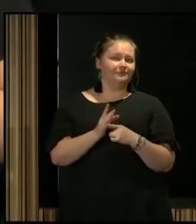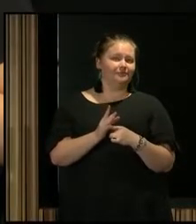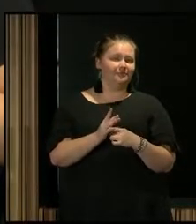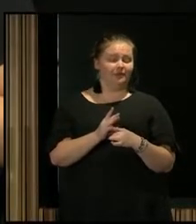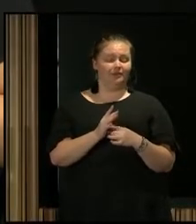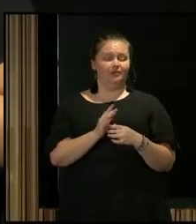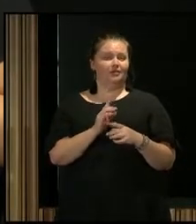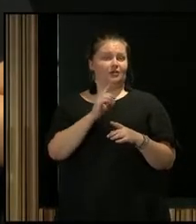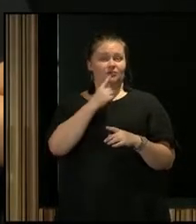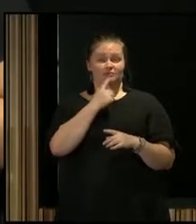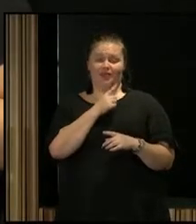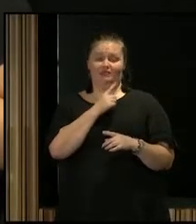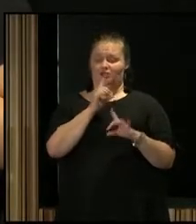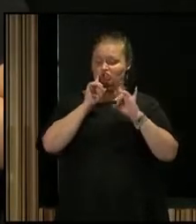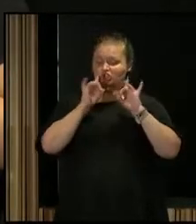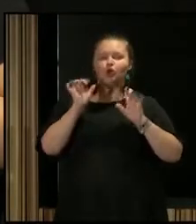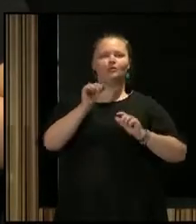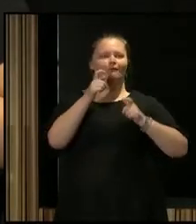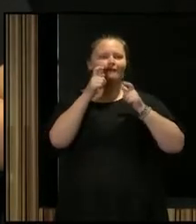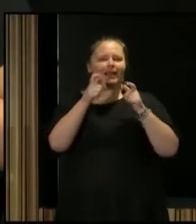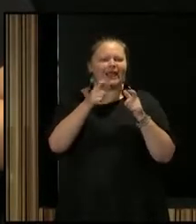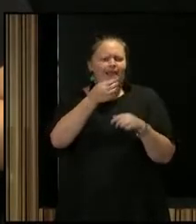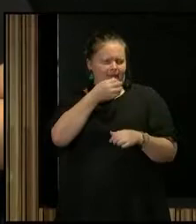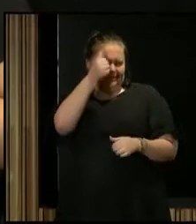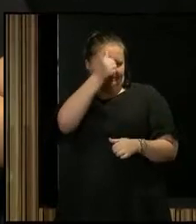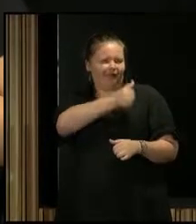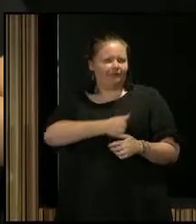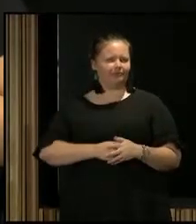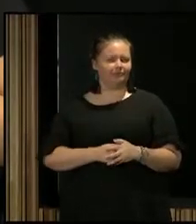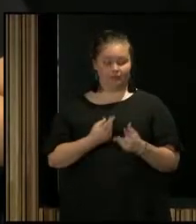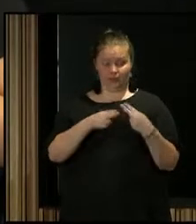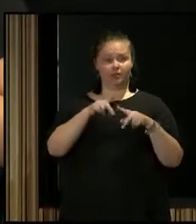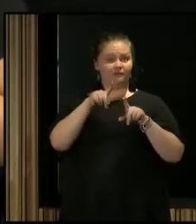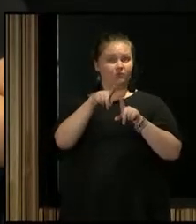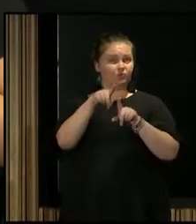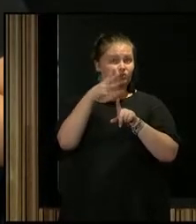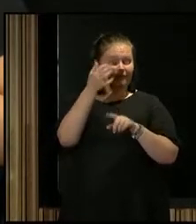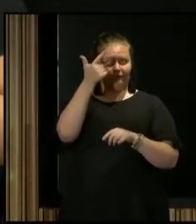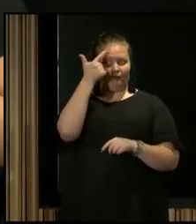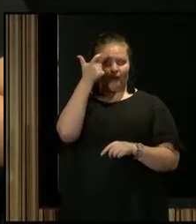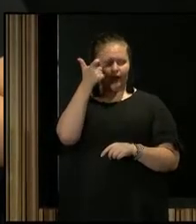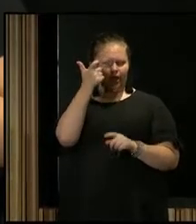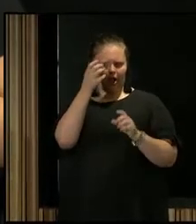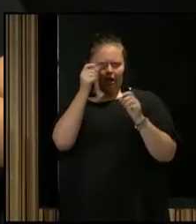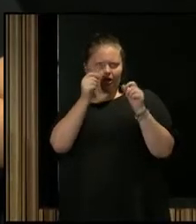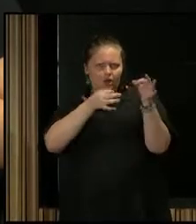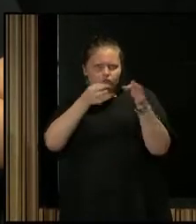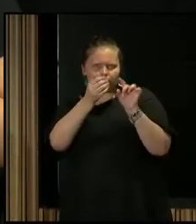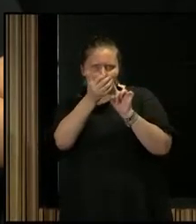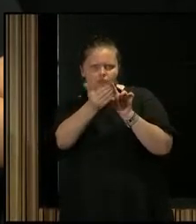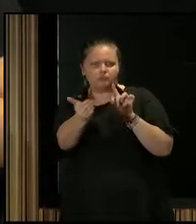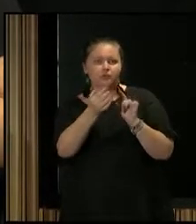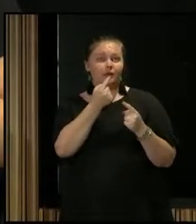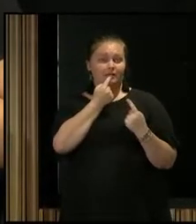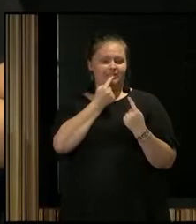to show that you care and to be a bit smart about something. Like, if you have an idea and you know where you want it to go, tell the